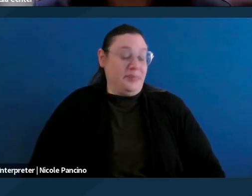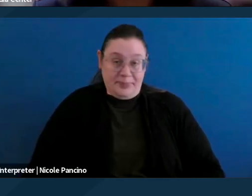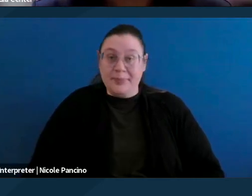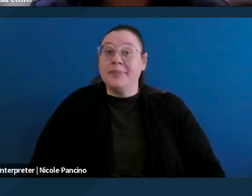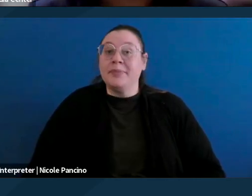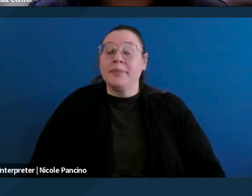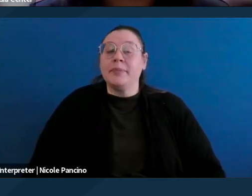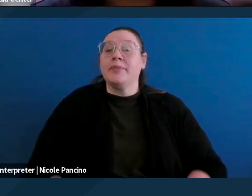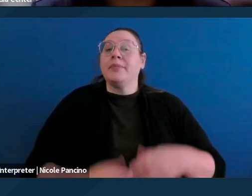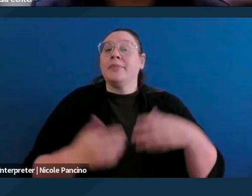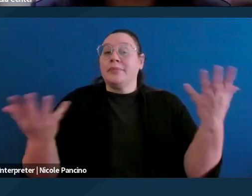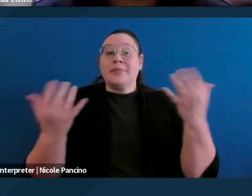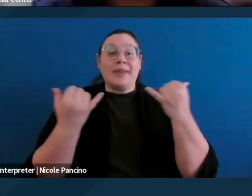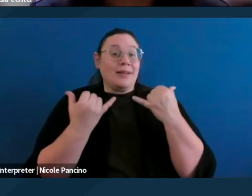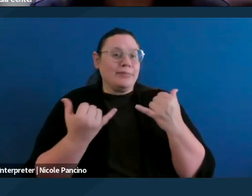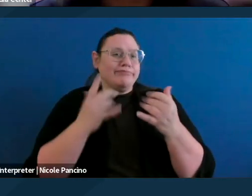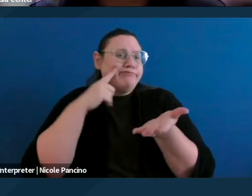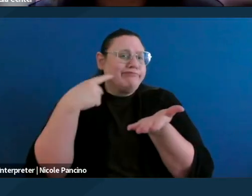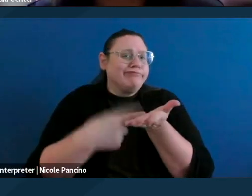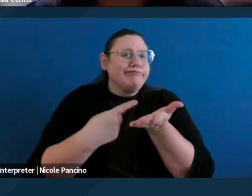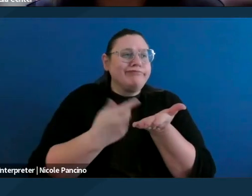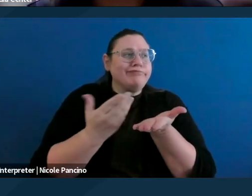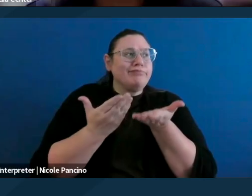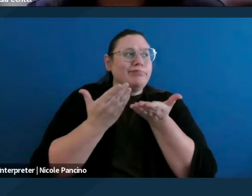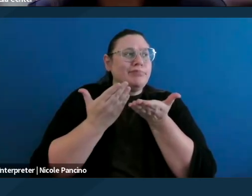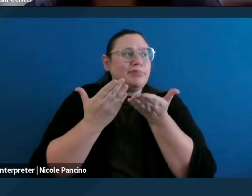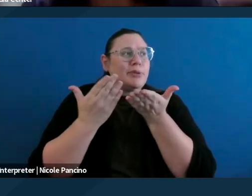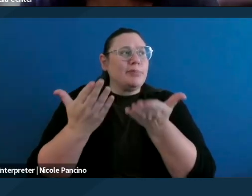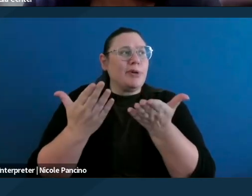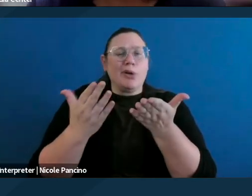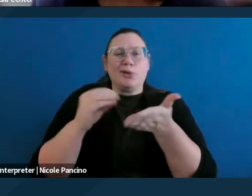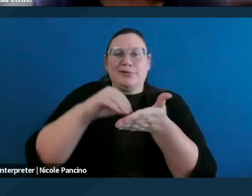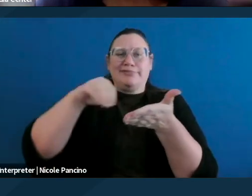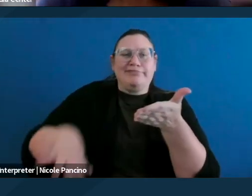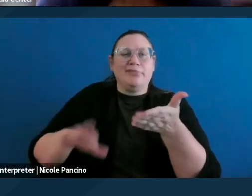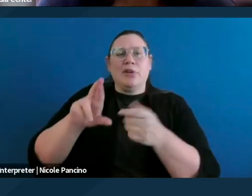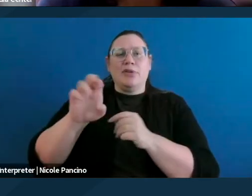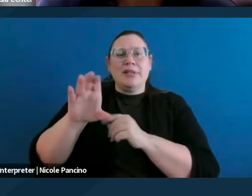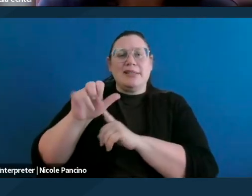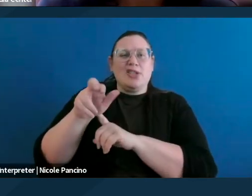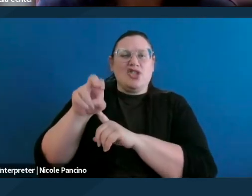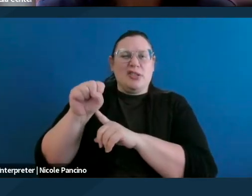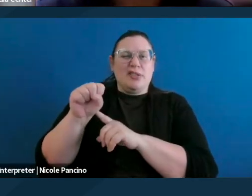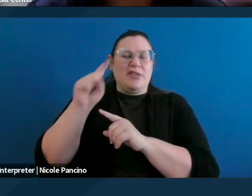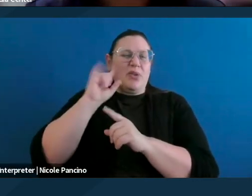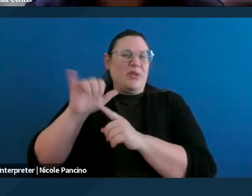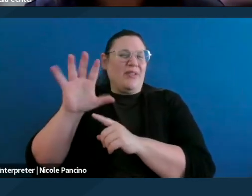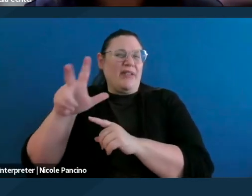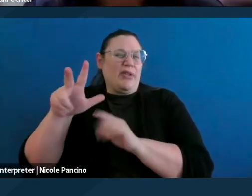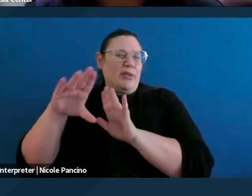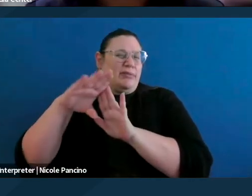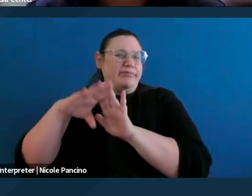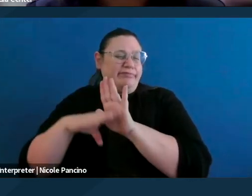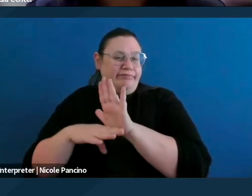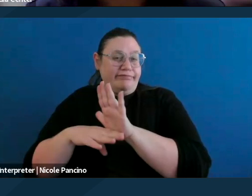Okay, so now we're going to talk about the proposed rescissions to the Section 503 regulations. Next slide.